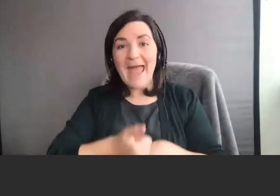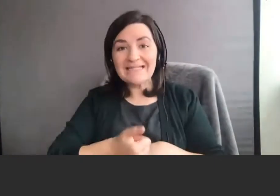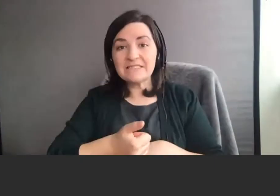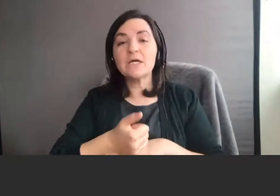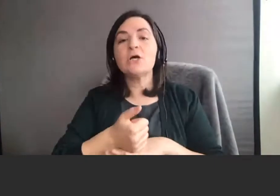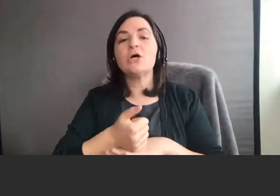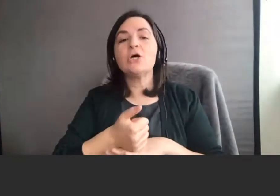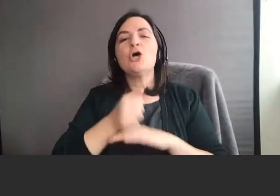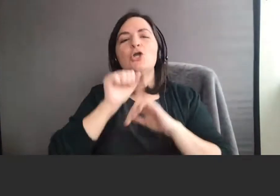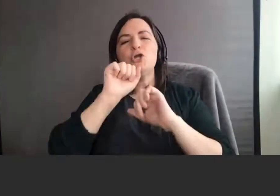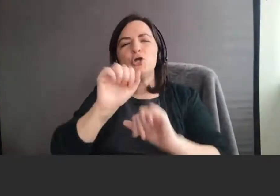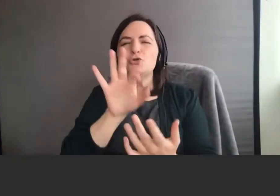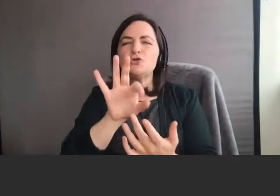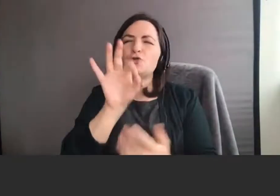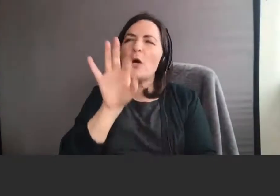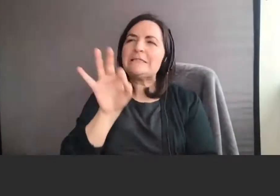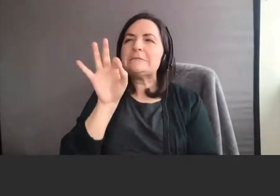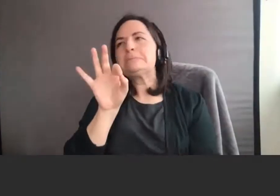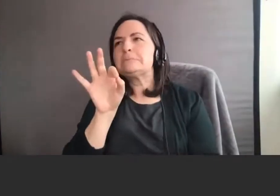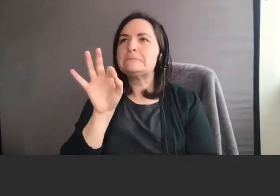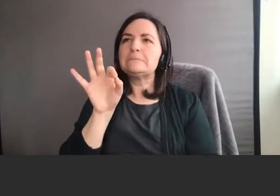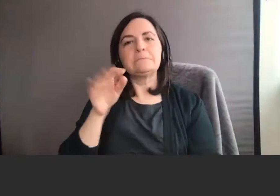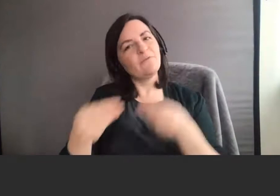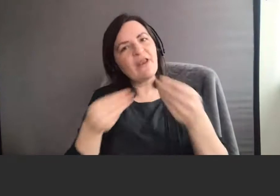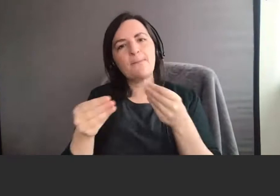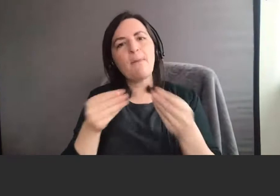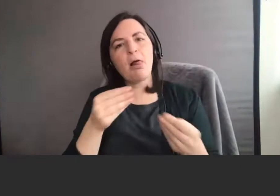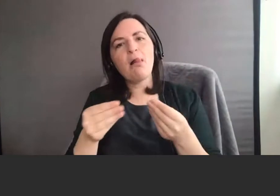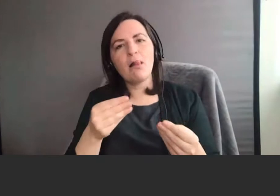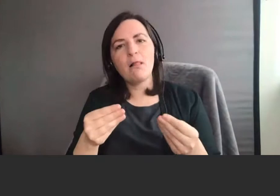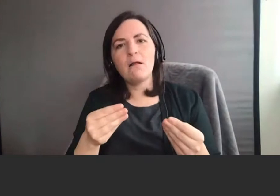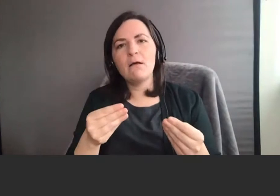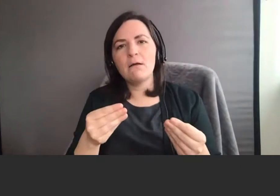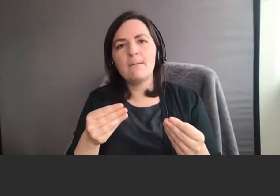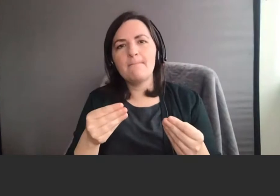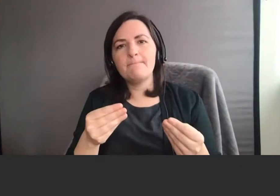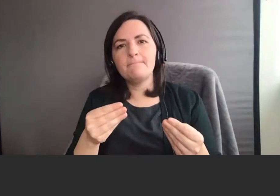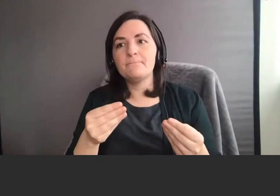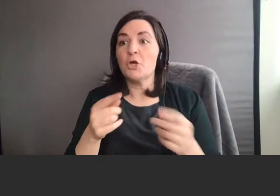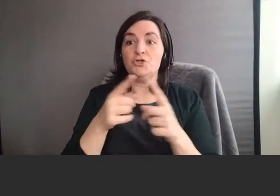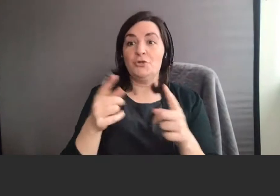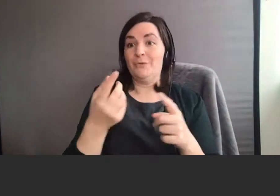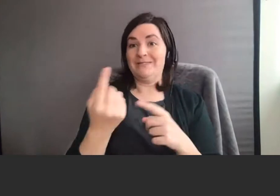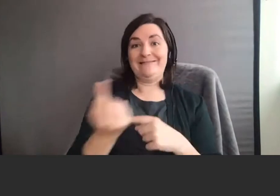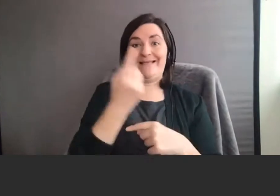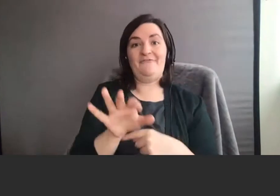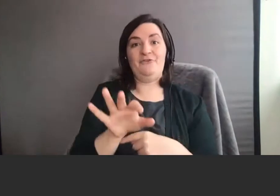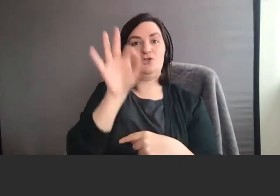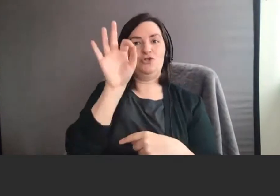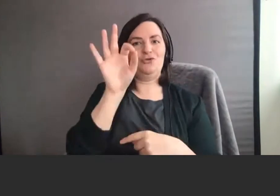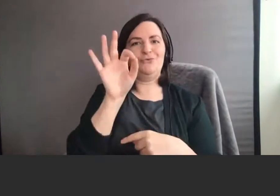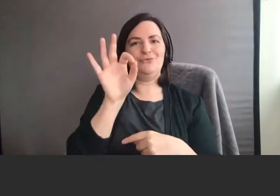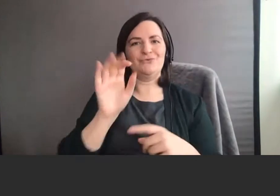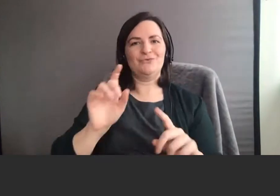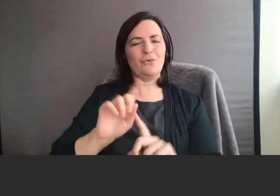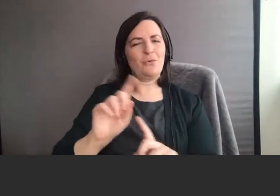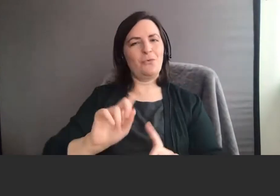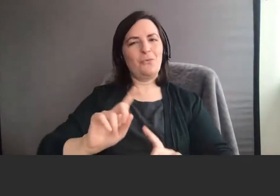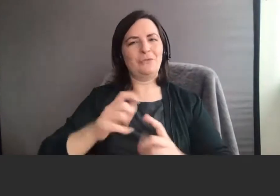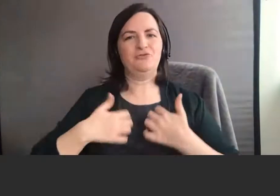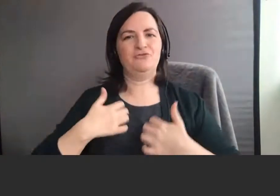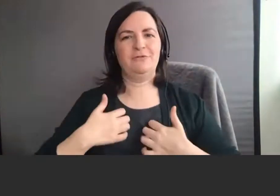more, to a certain extent, the choices are a bit more flexible, because you're choosing the setting, you're choosing the interest that